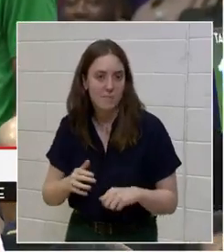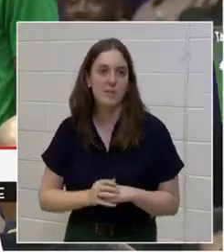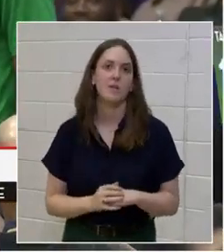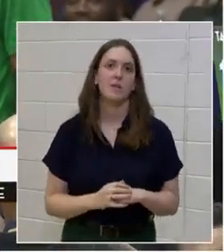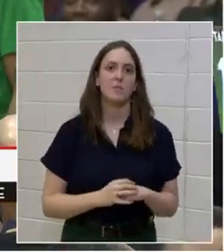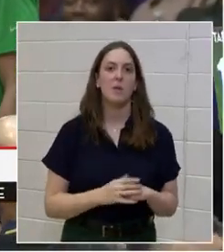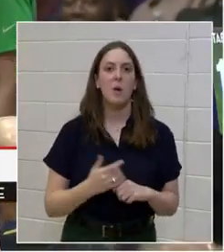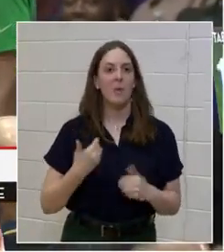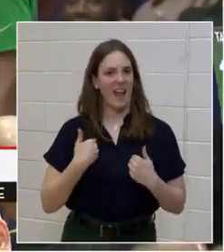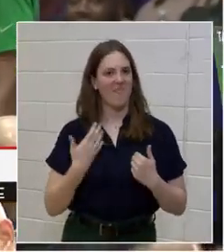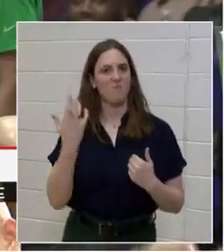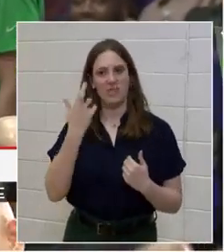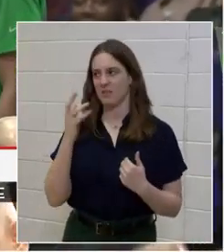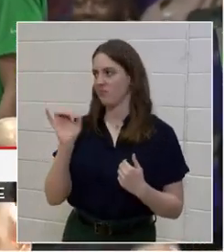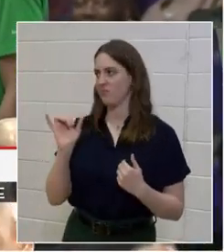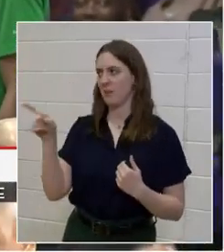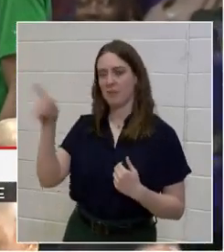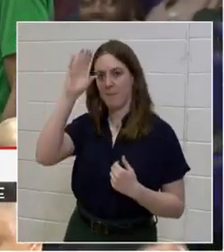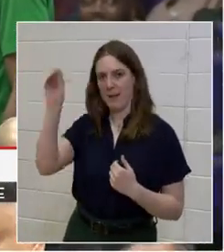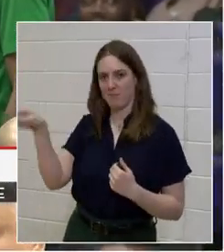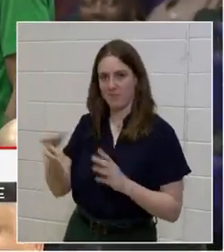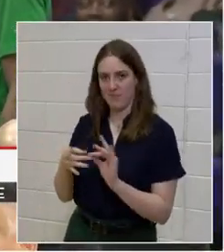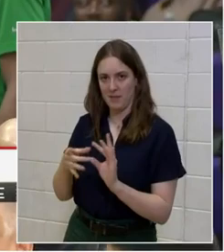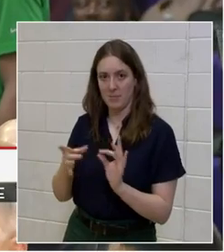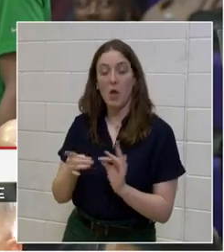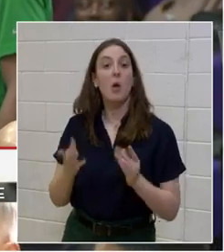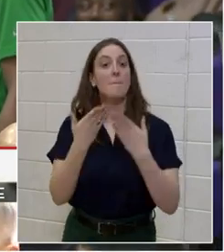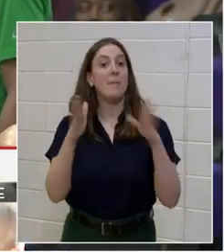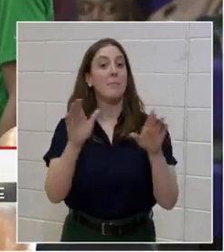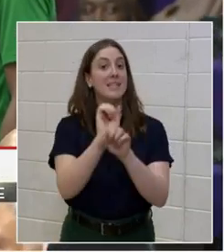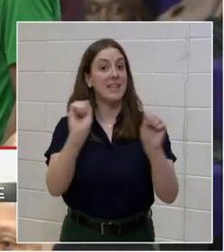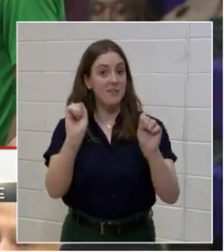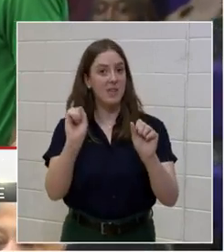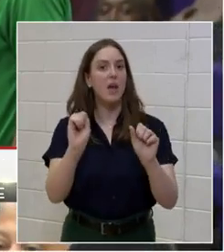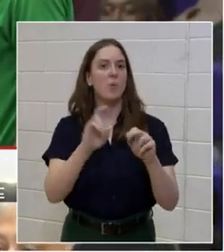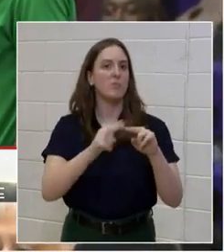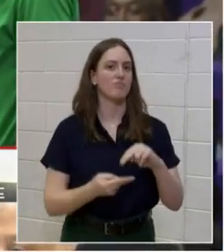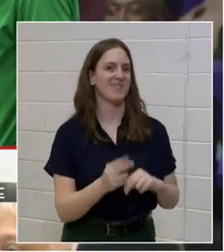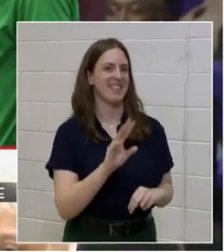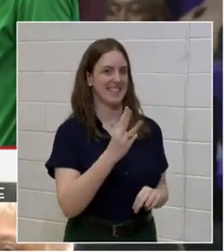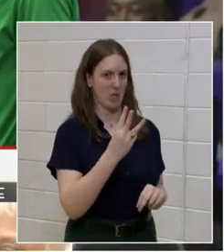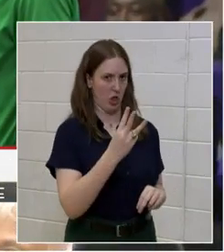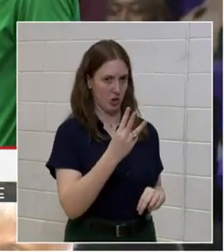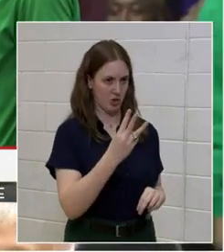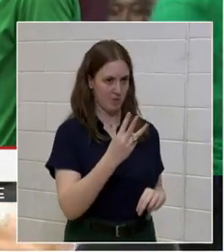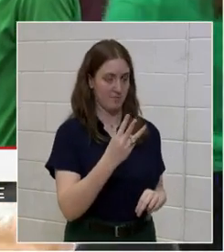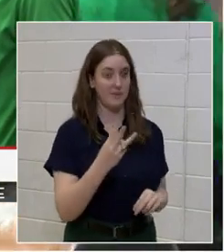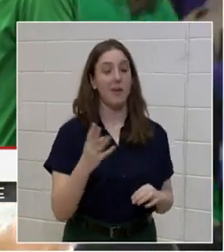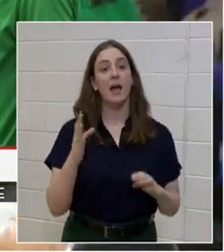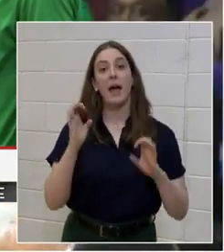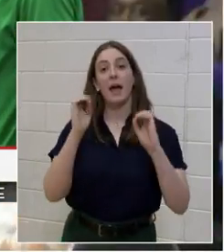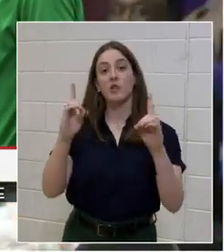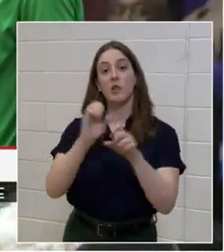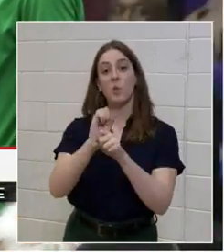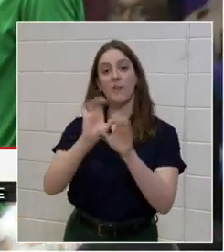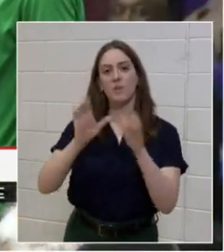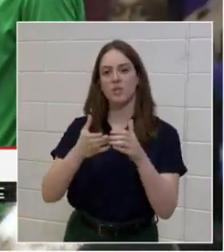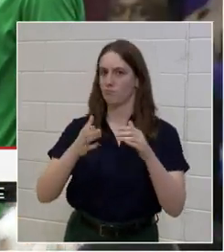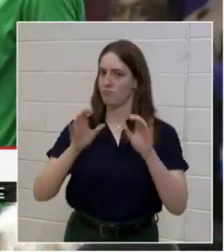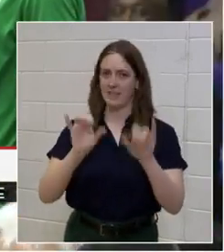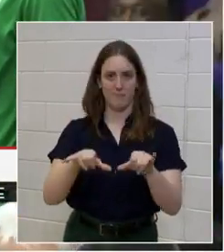it's a group effort. So public safety we took down to 6. Education and workforce we kept it the